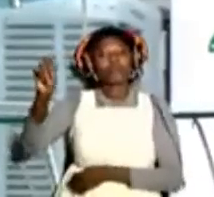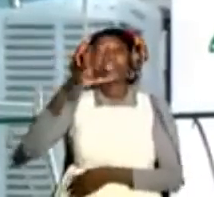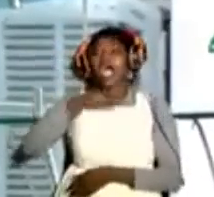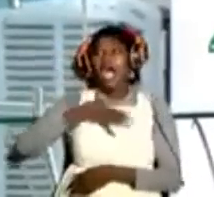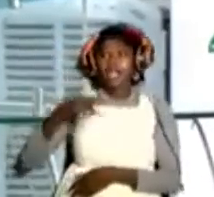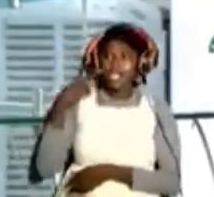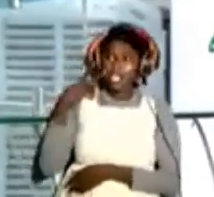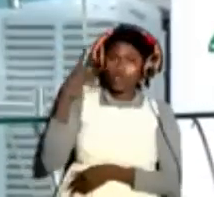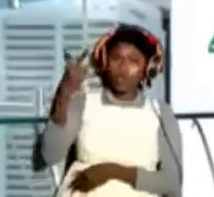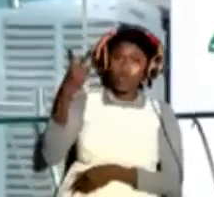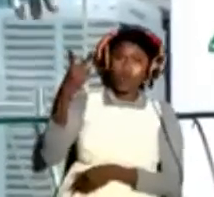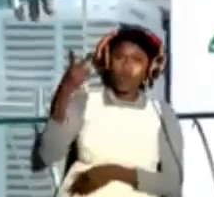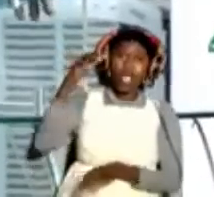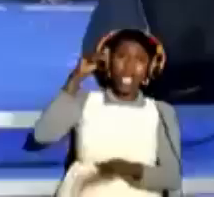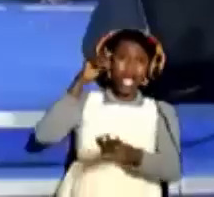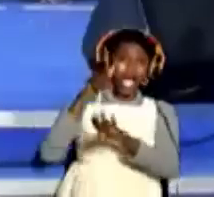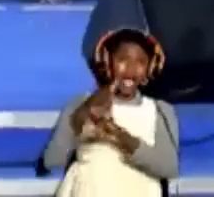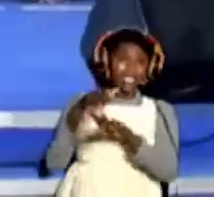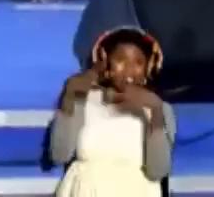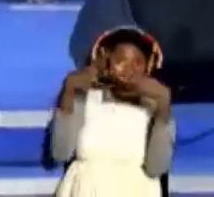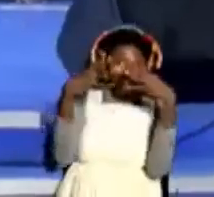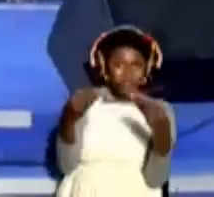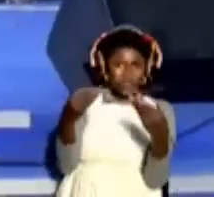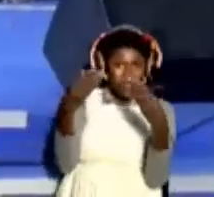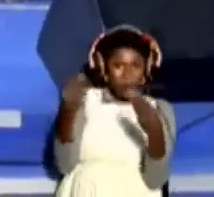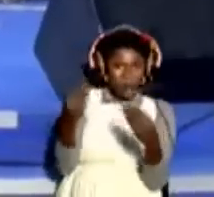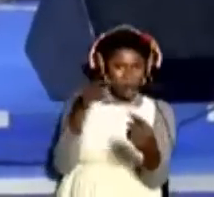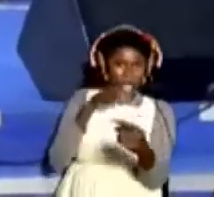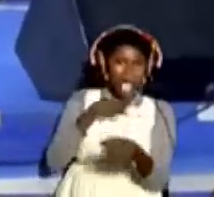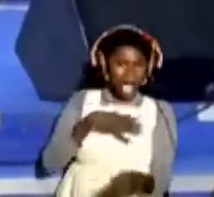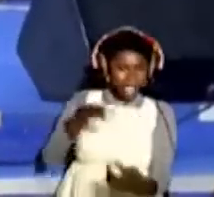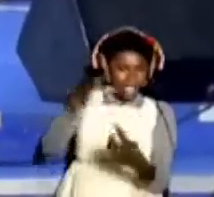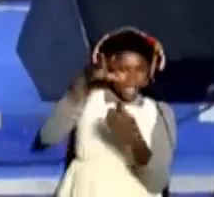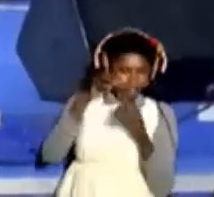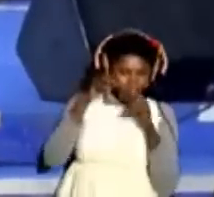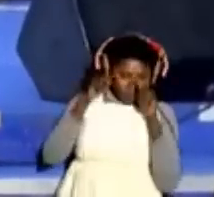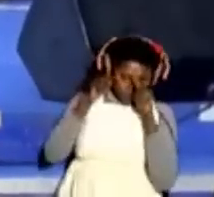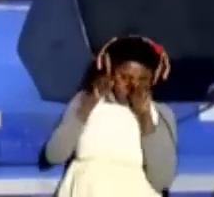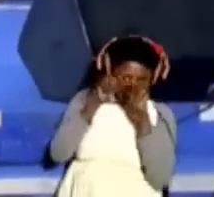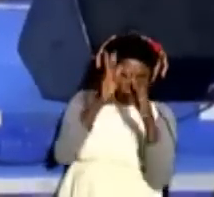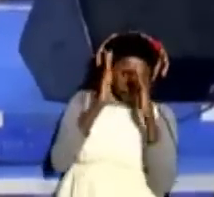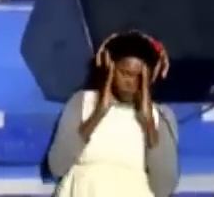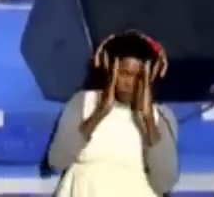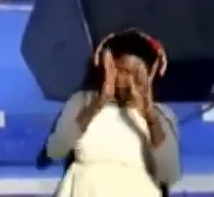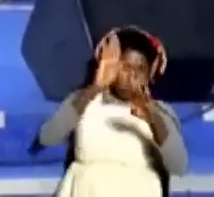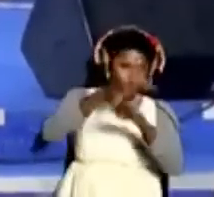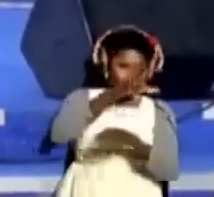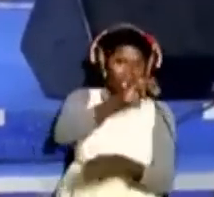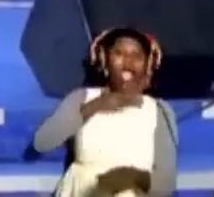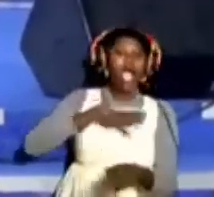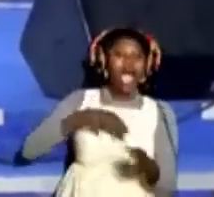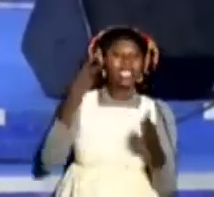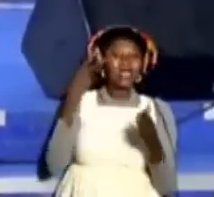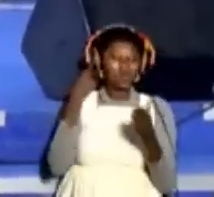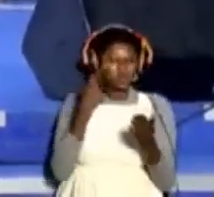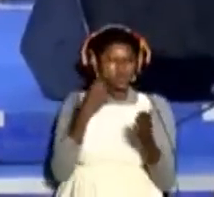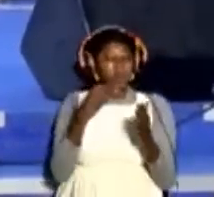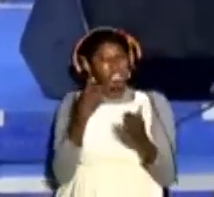They look at soft spots. They specialize. And it will look as if they are